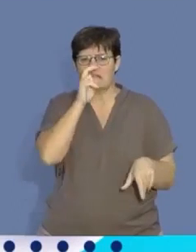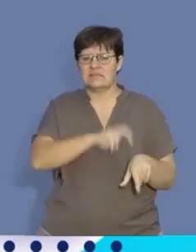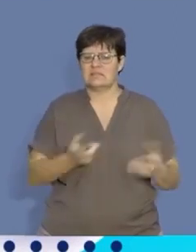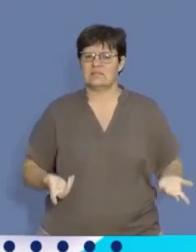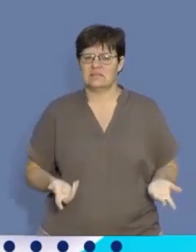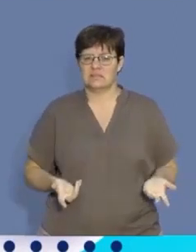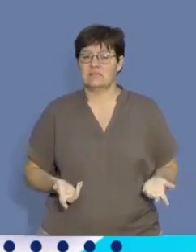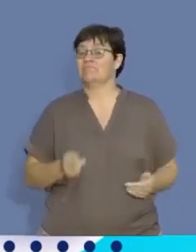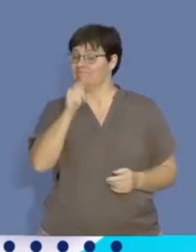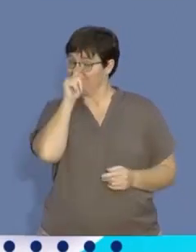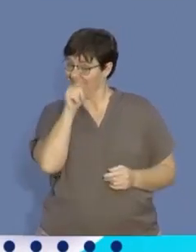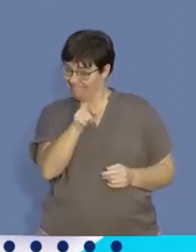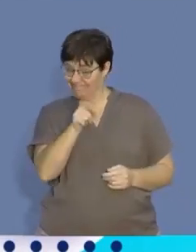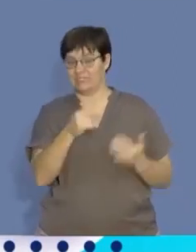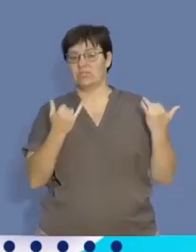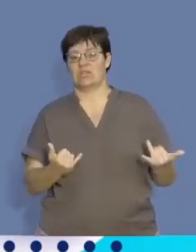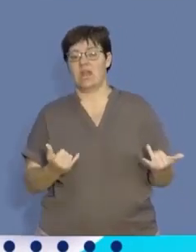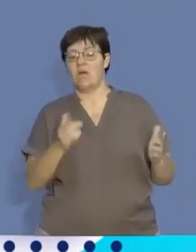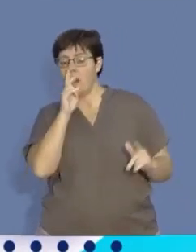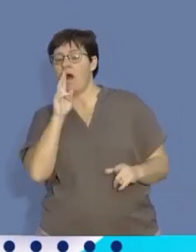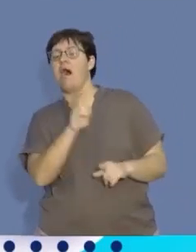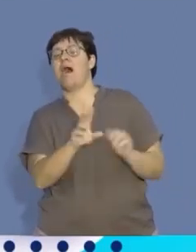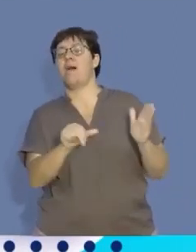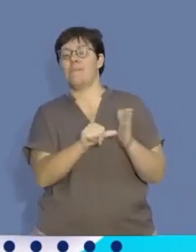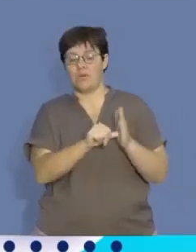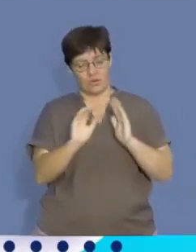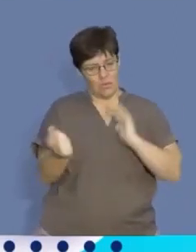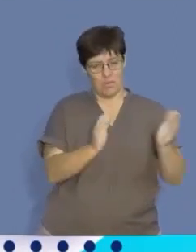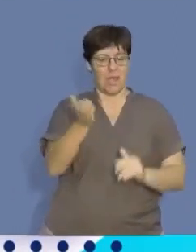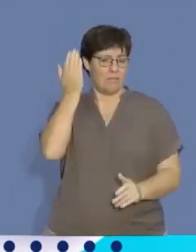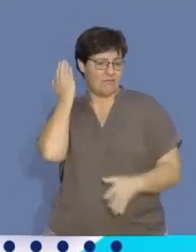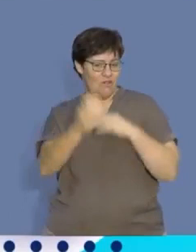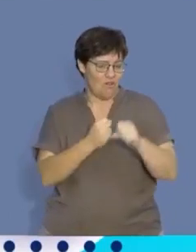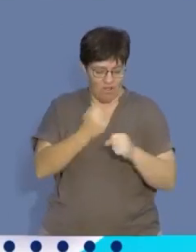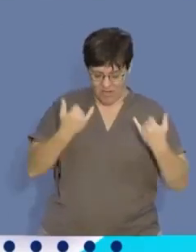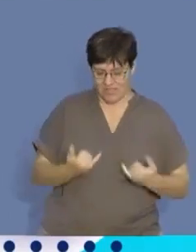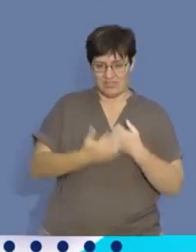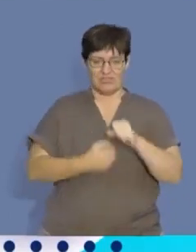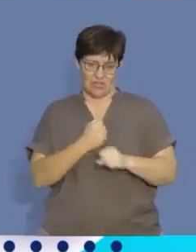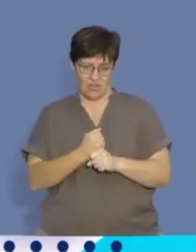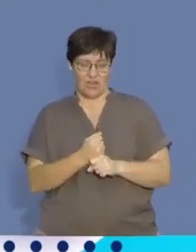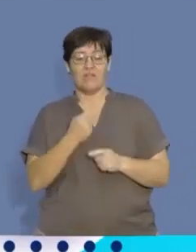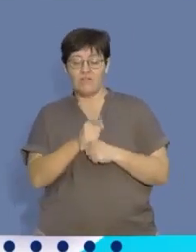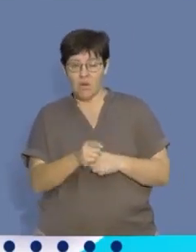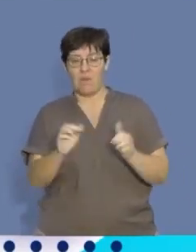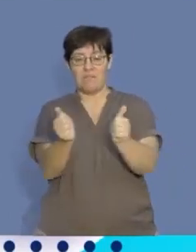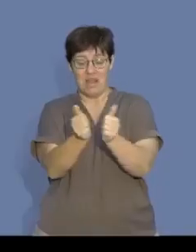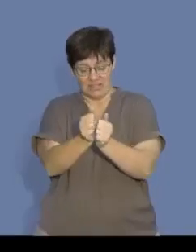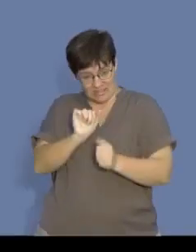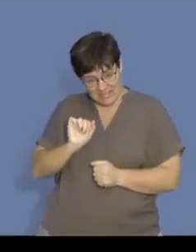that is what we're looking at in today's lesson, and obviously specifically in terms of a